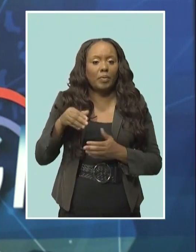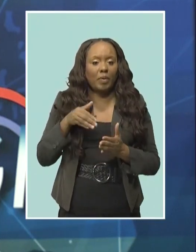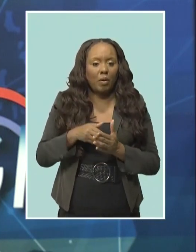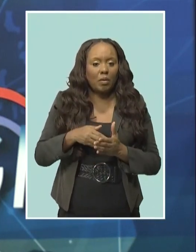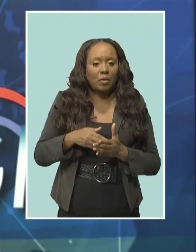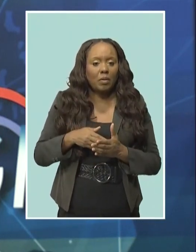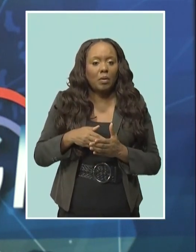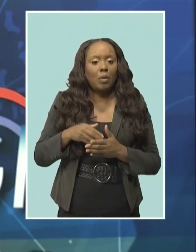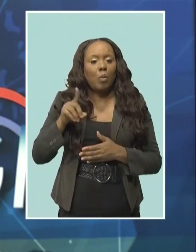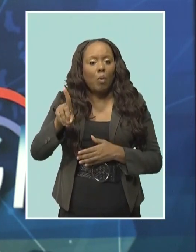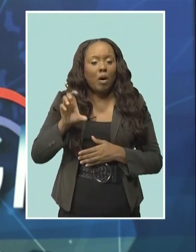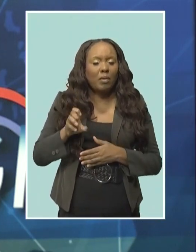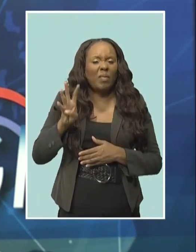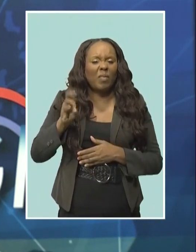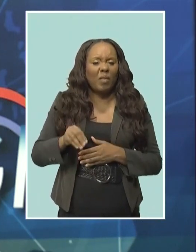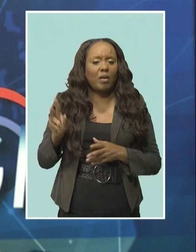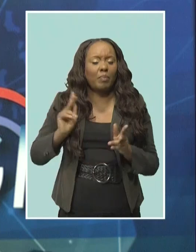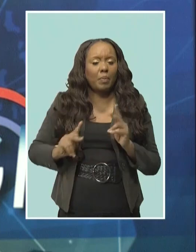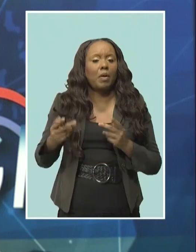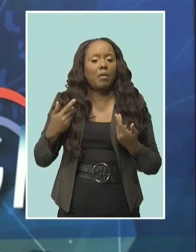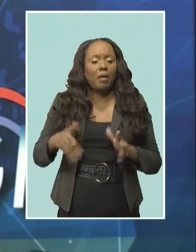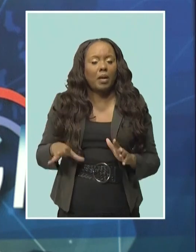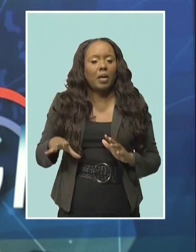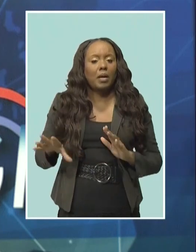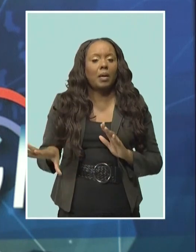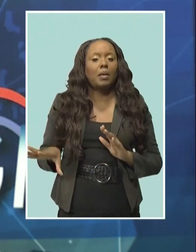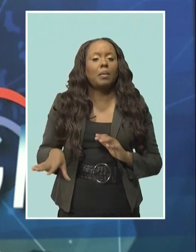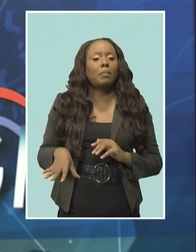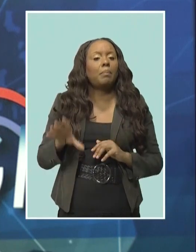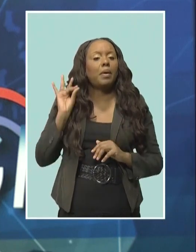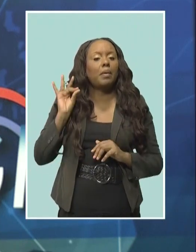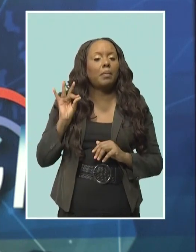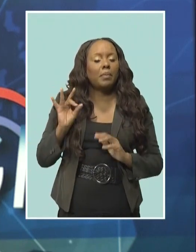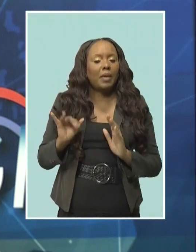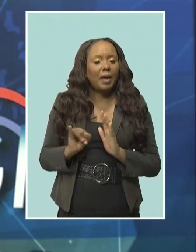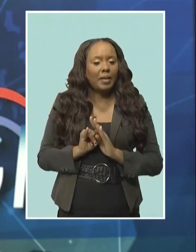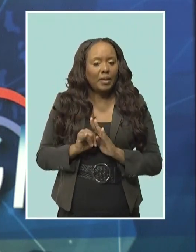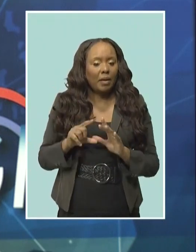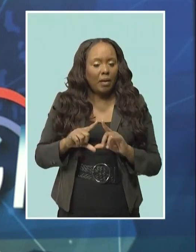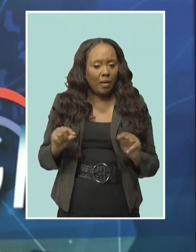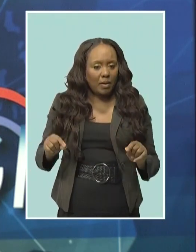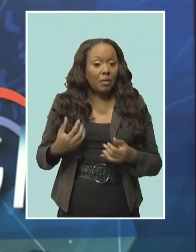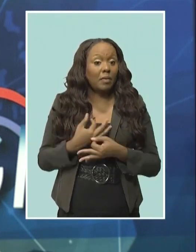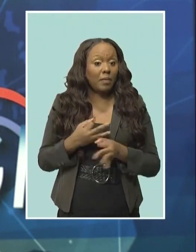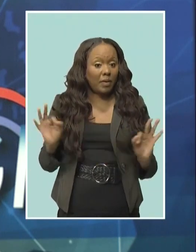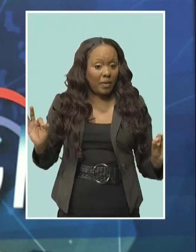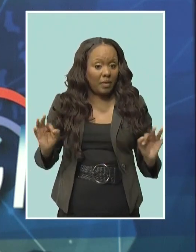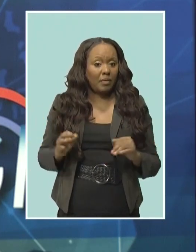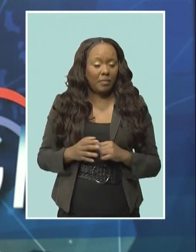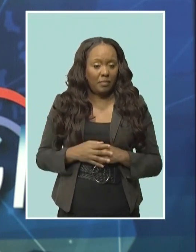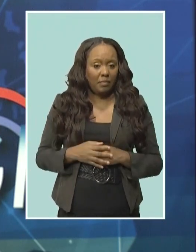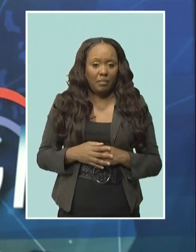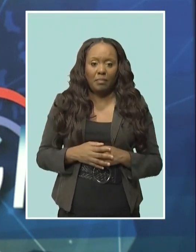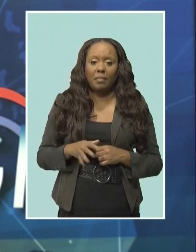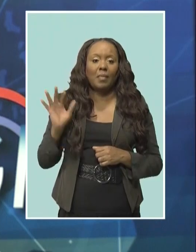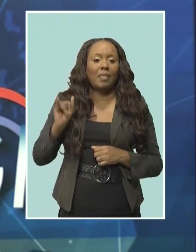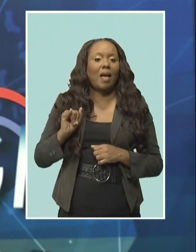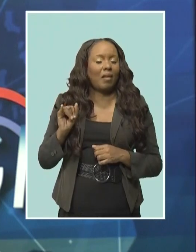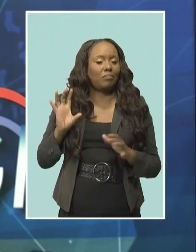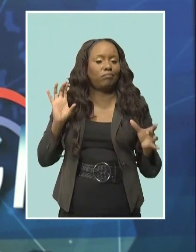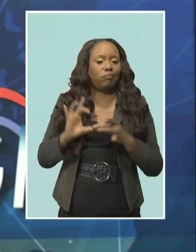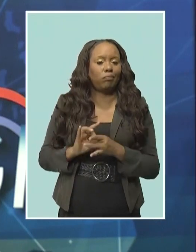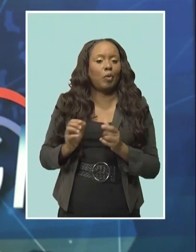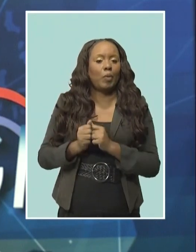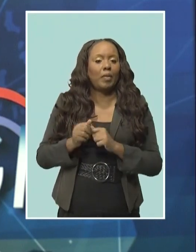202,140 people already registered have collected their cards for free. The Attorney General says this stance is consistent with the Barbados Identity